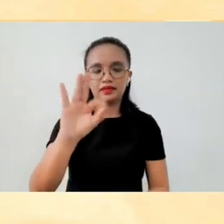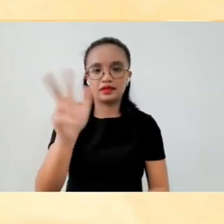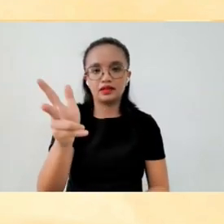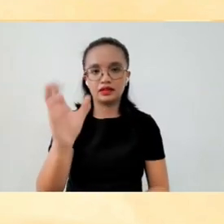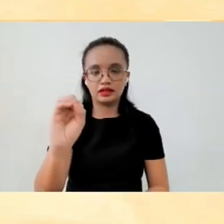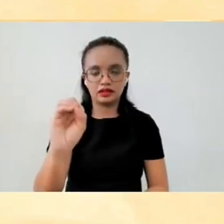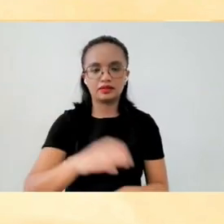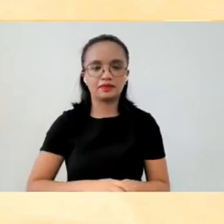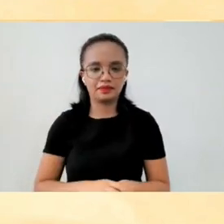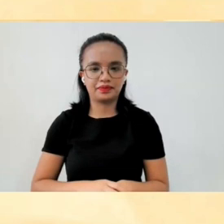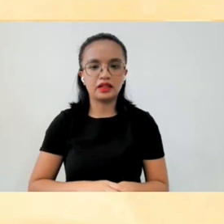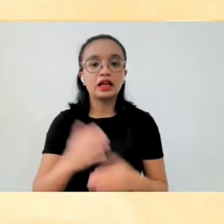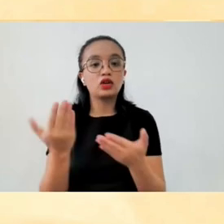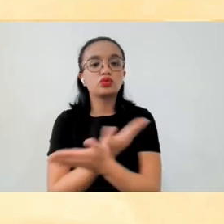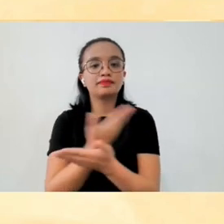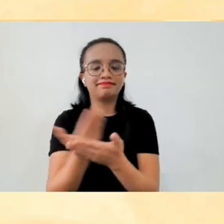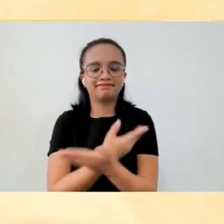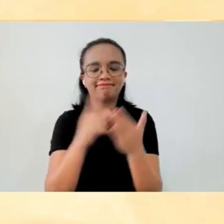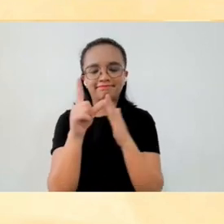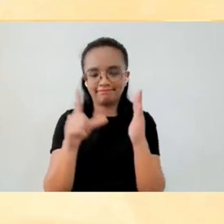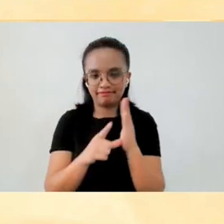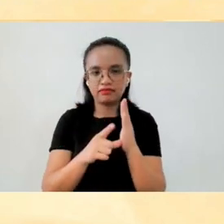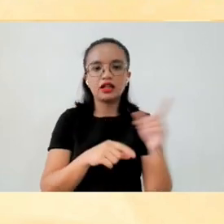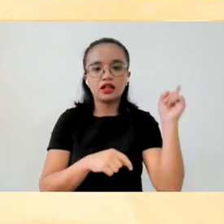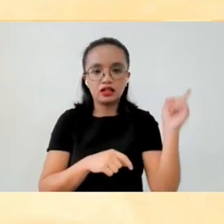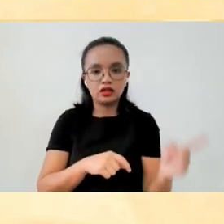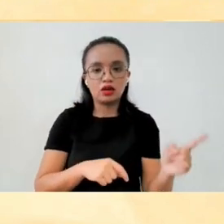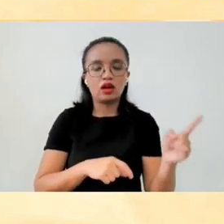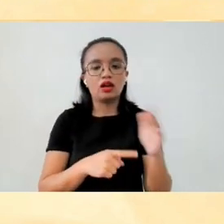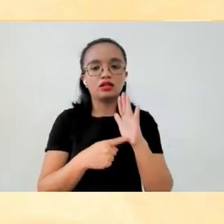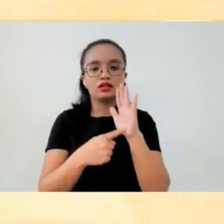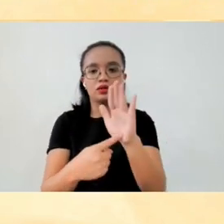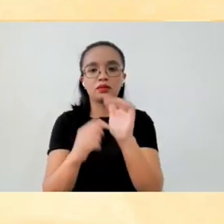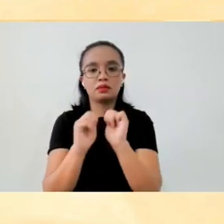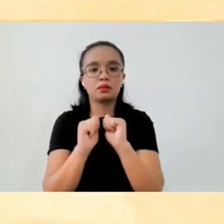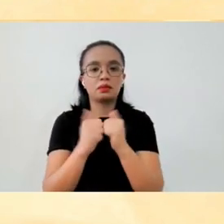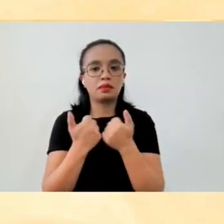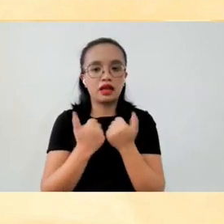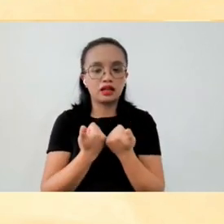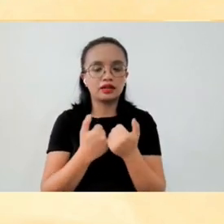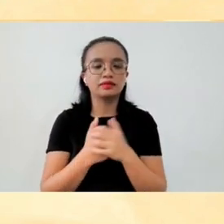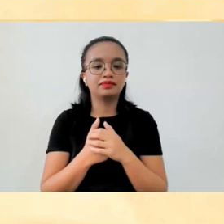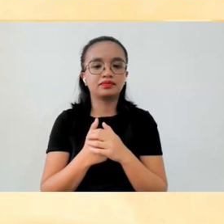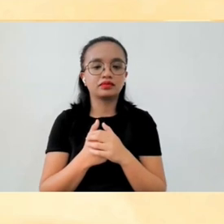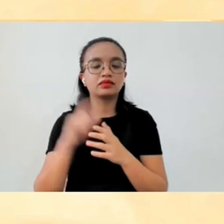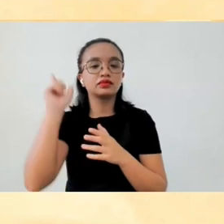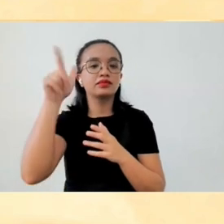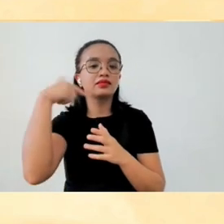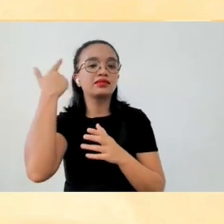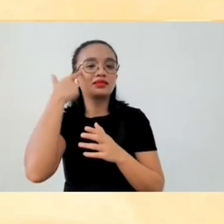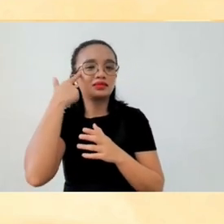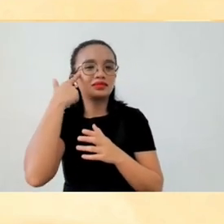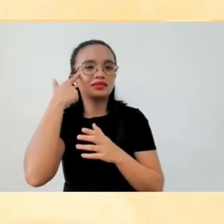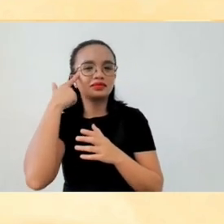11930. So this is a new law, and this also shows how our government also takes